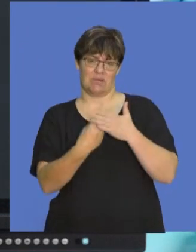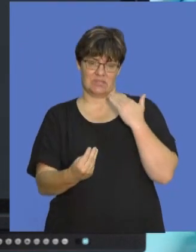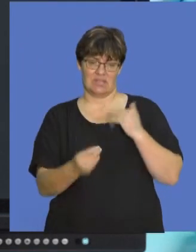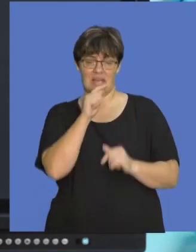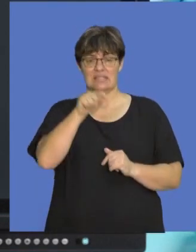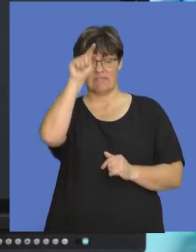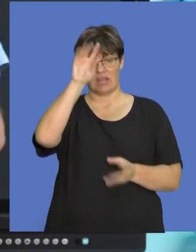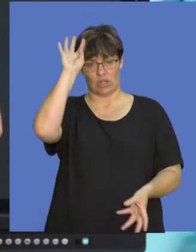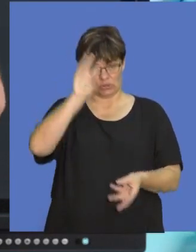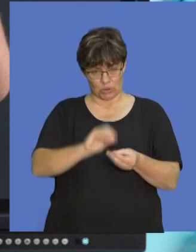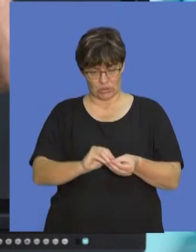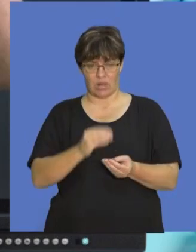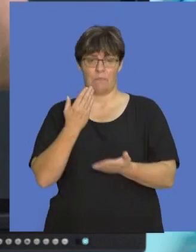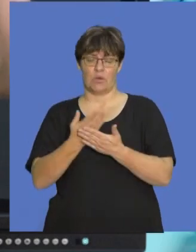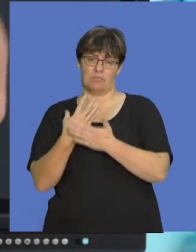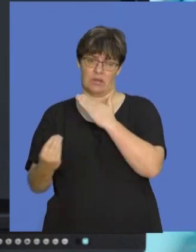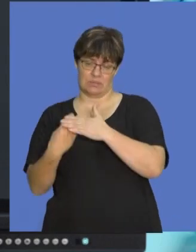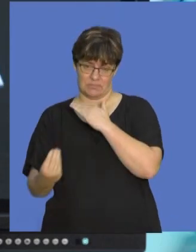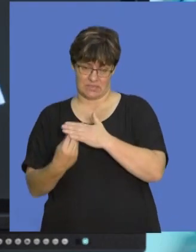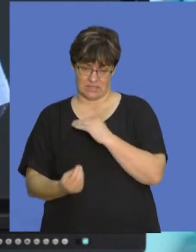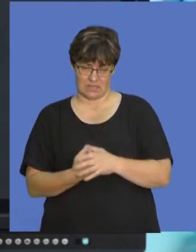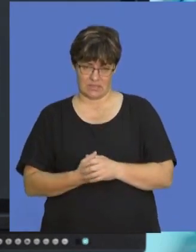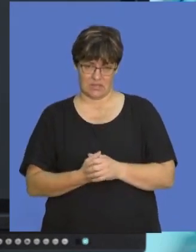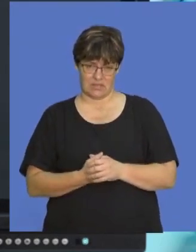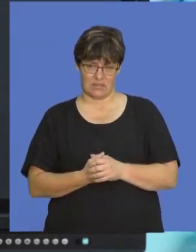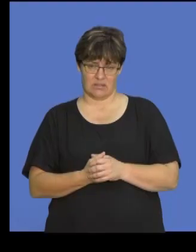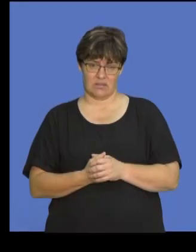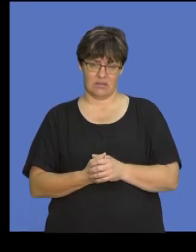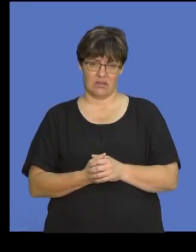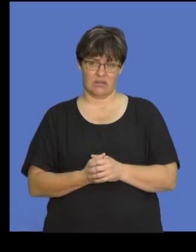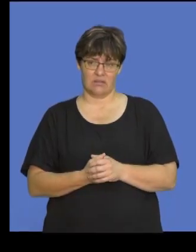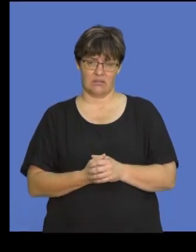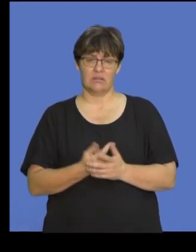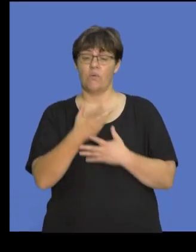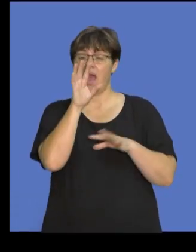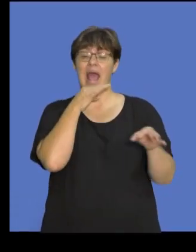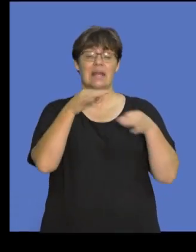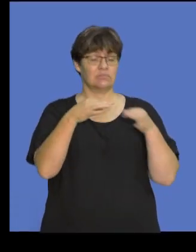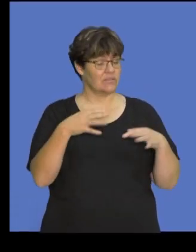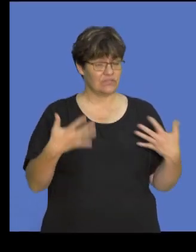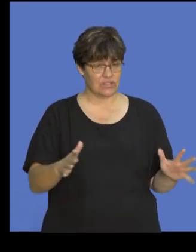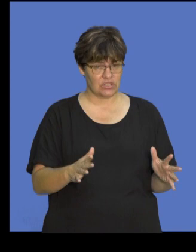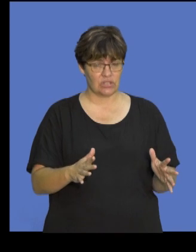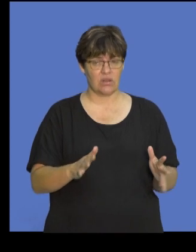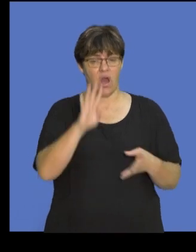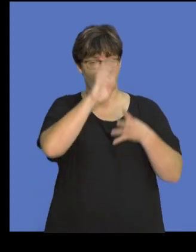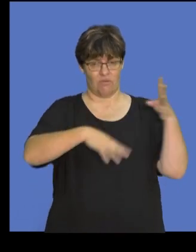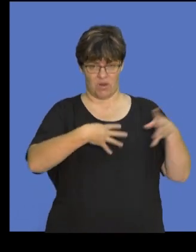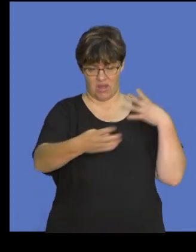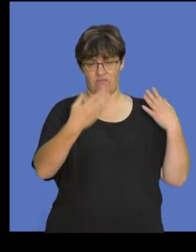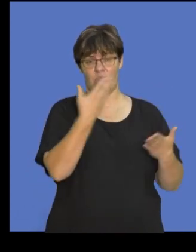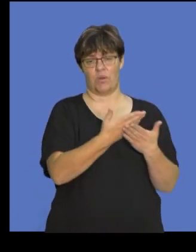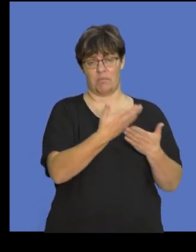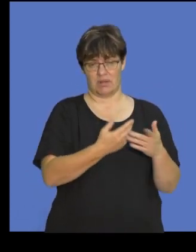number of favorable outcomes divided by the total number of possible outcomes. We've defined that very carefully. We've defined